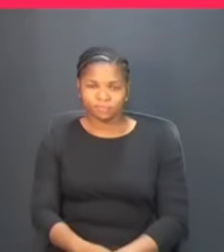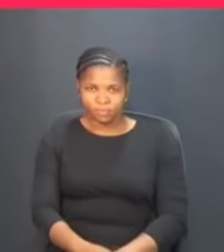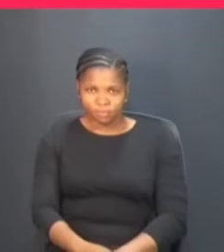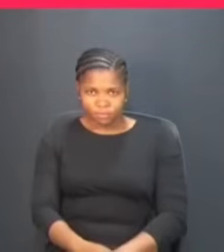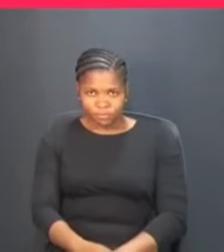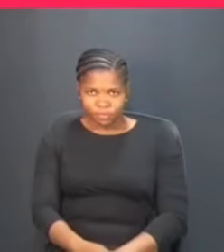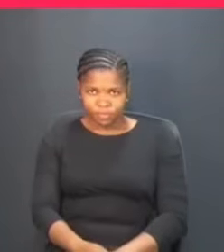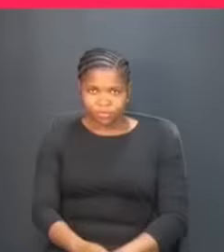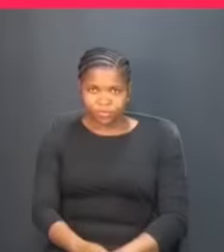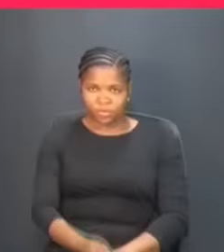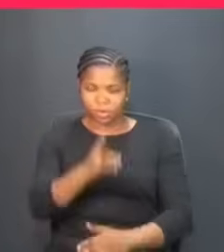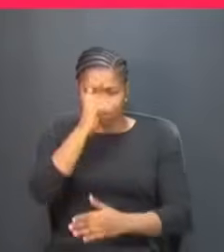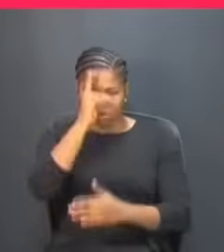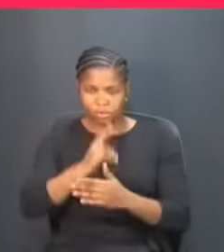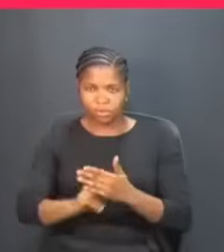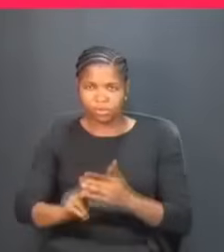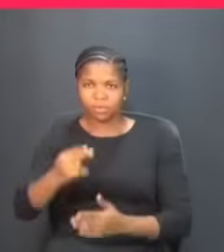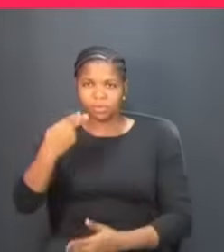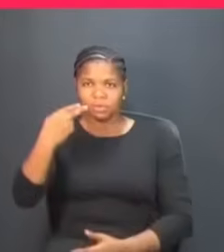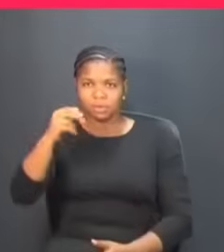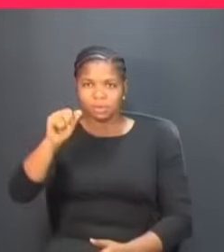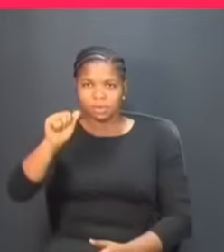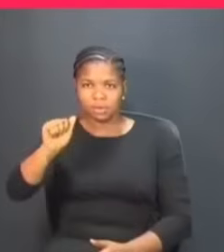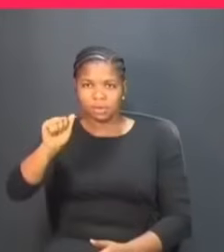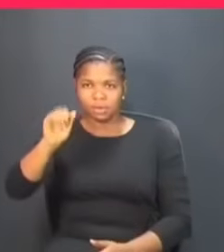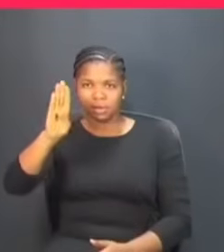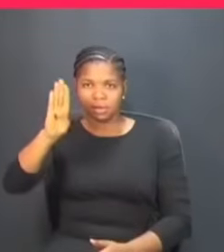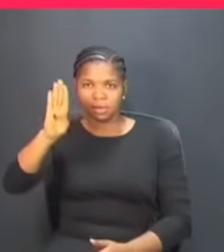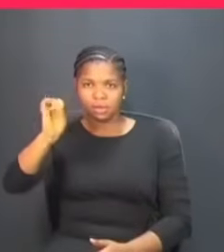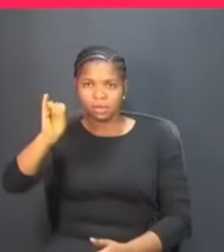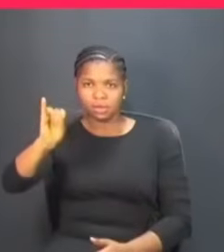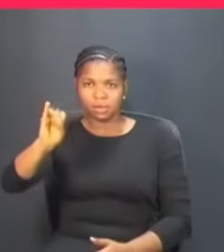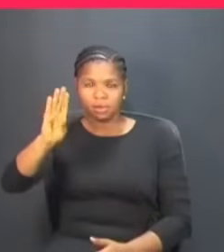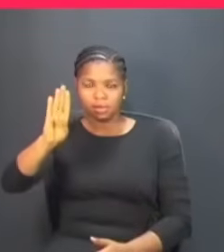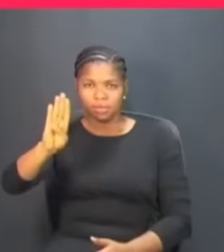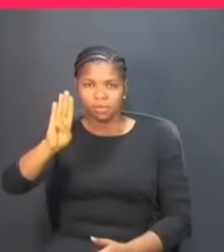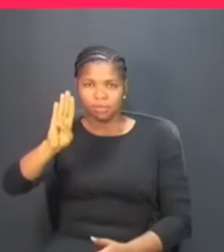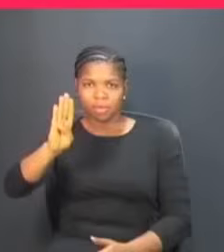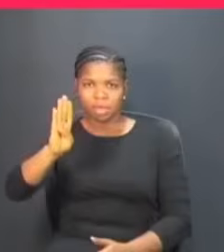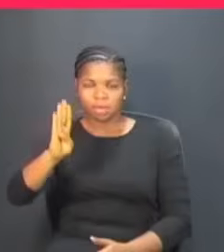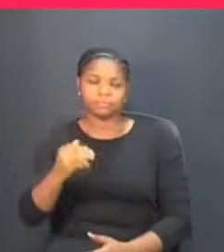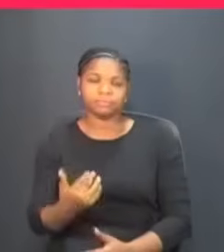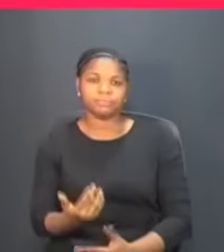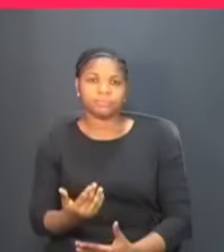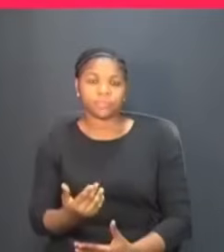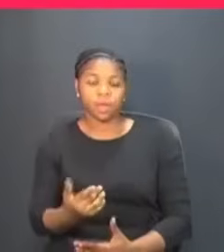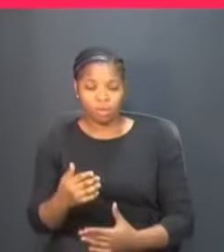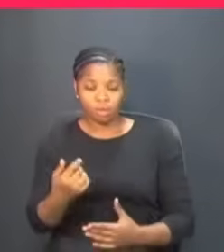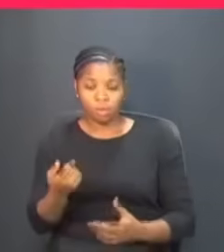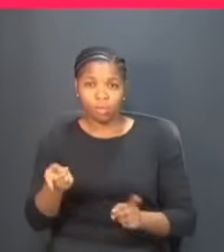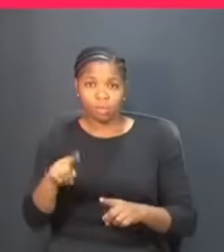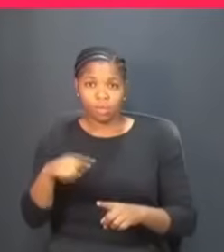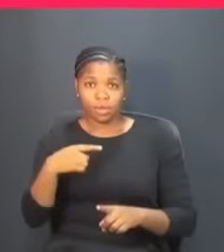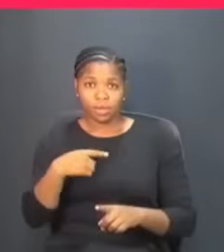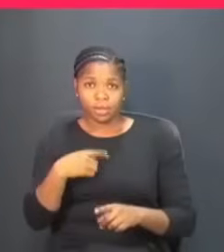Honorable Habib, when I took over, I give the floor to Honorable